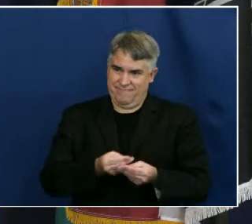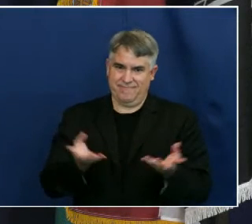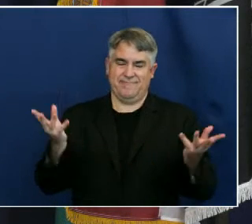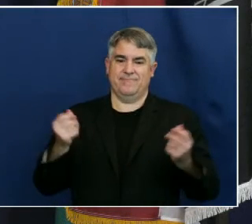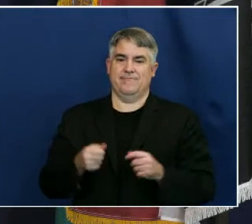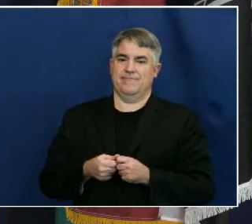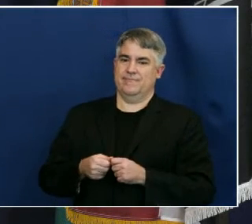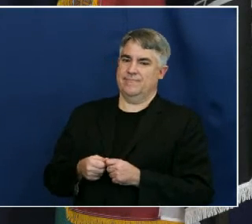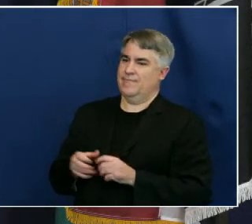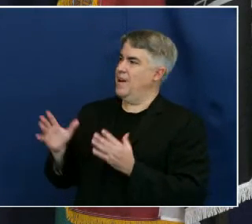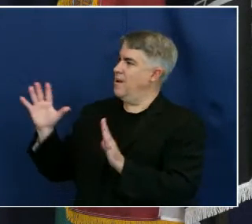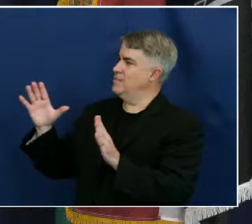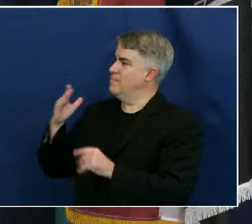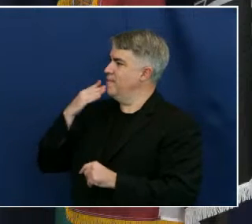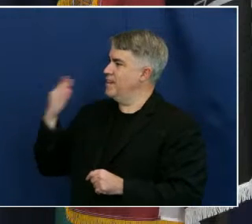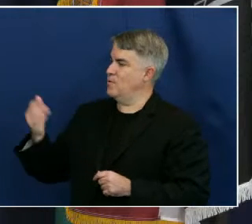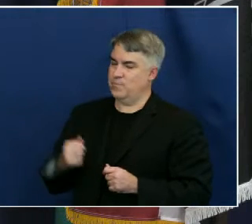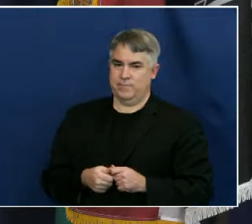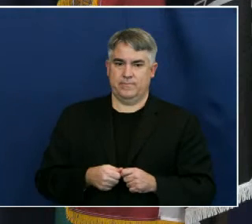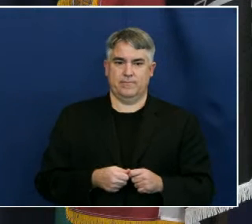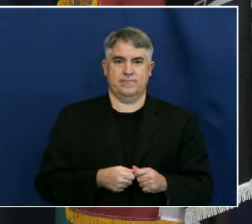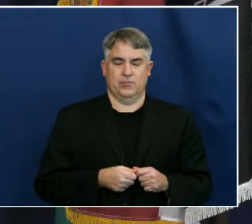Awesome. Thank you all so much. Thank you. Thank you.